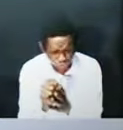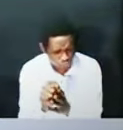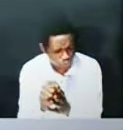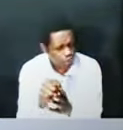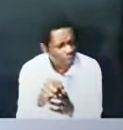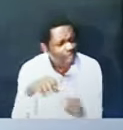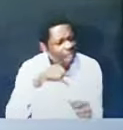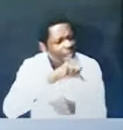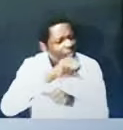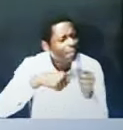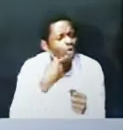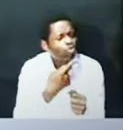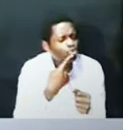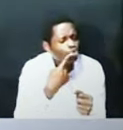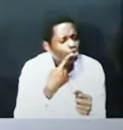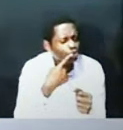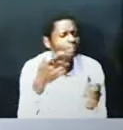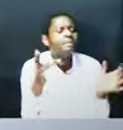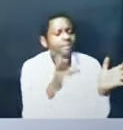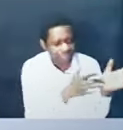Christ. So